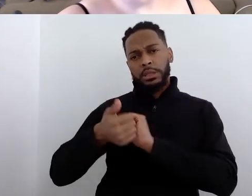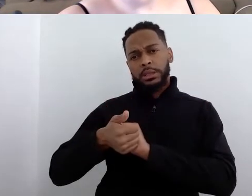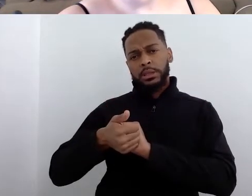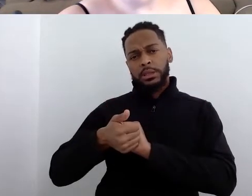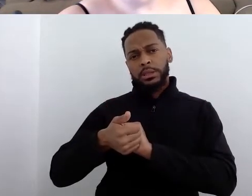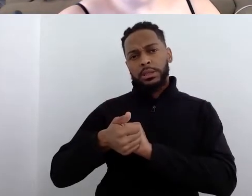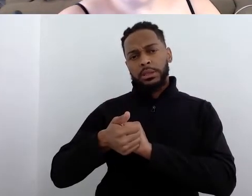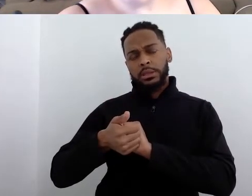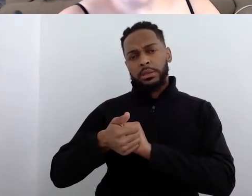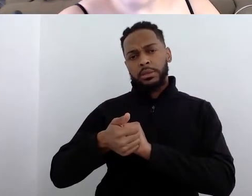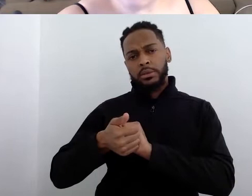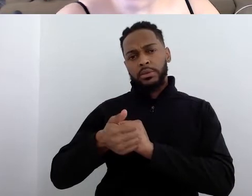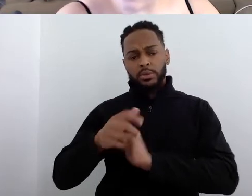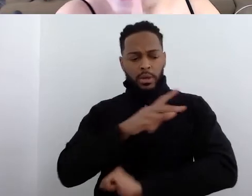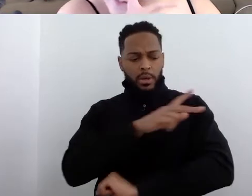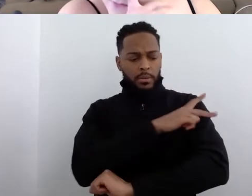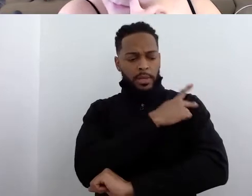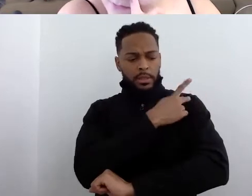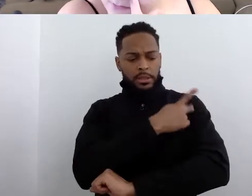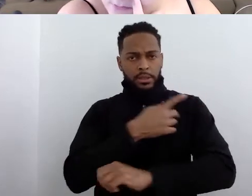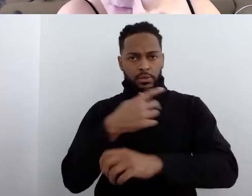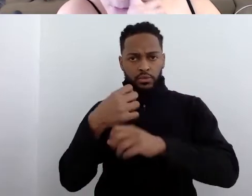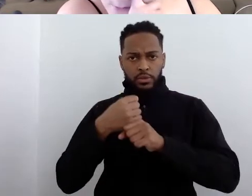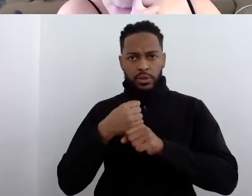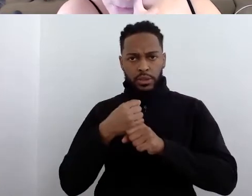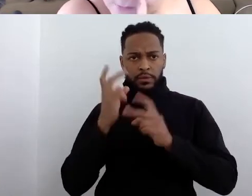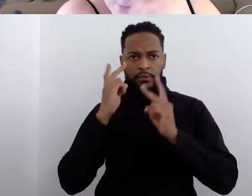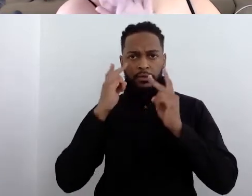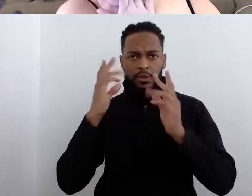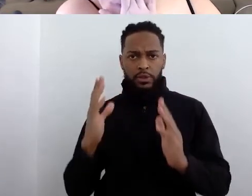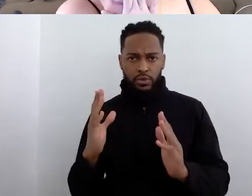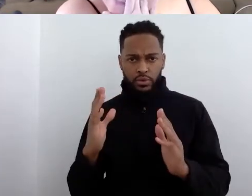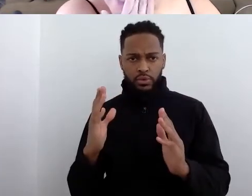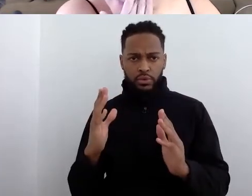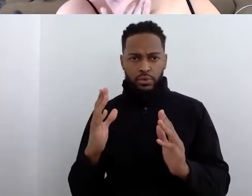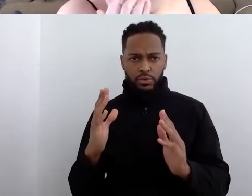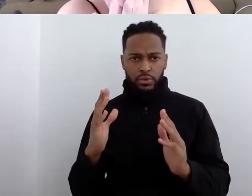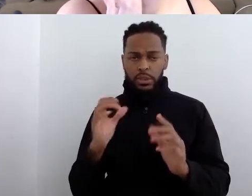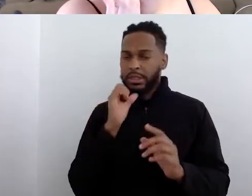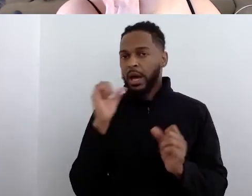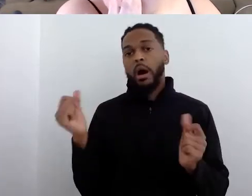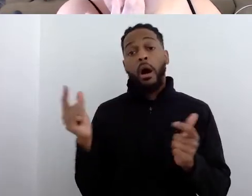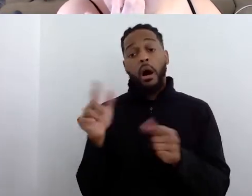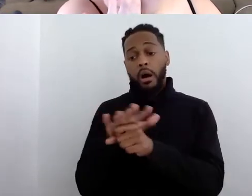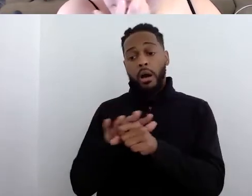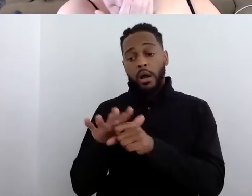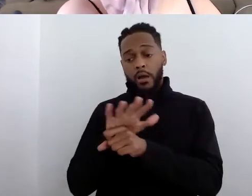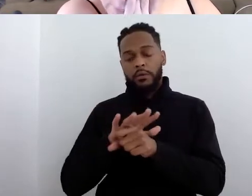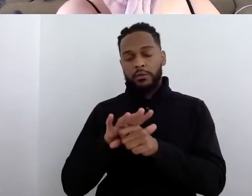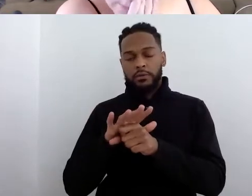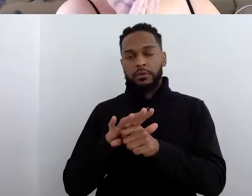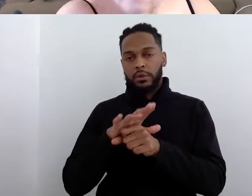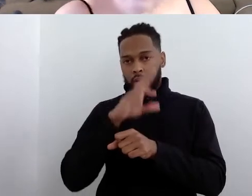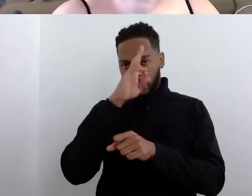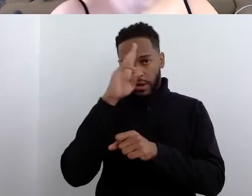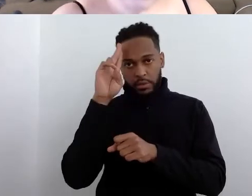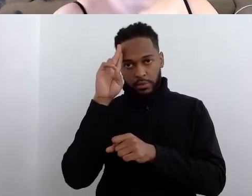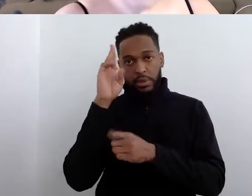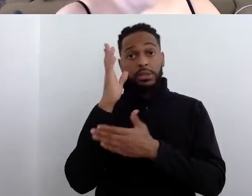patients having visitors, but I also want to caution that that's not in all areas of the hospital. There are still areas in the hospital